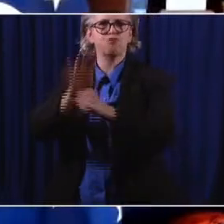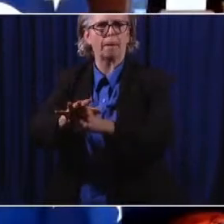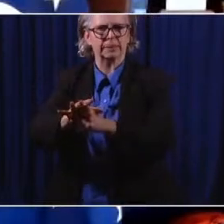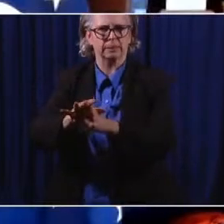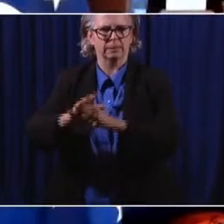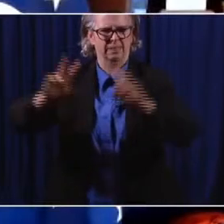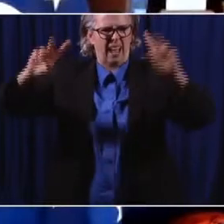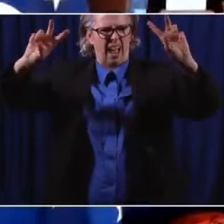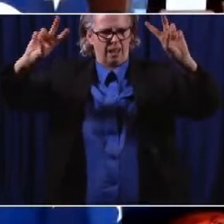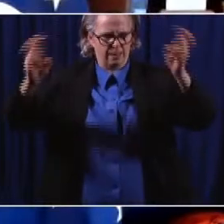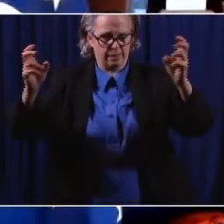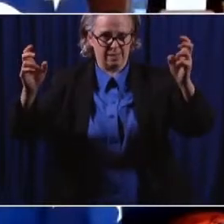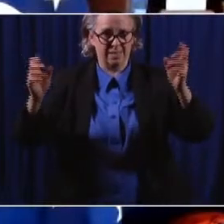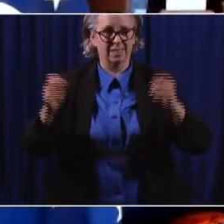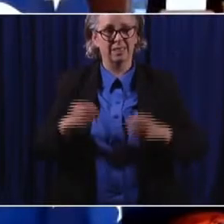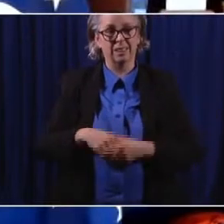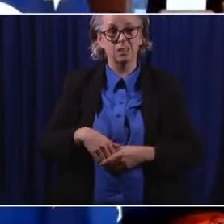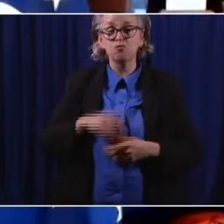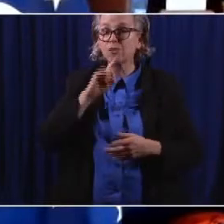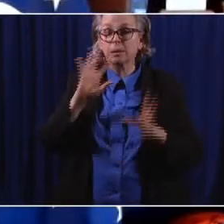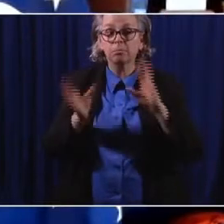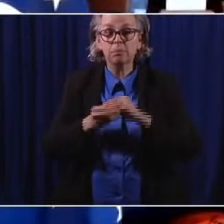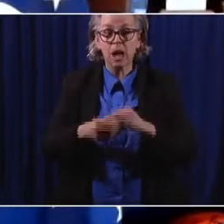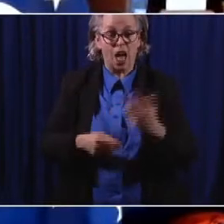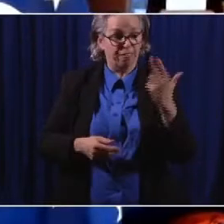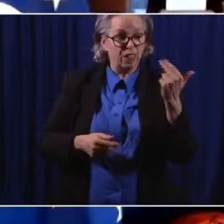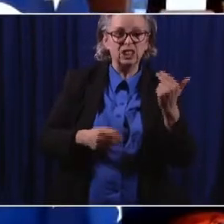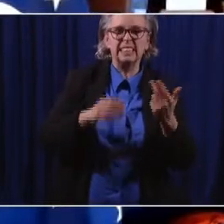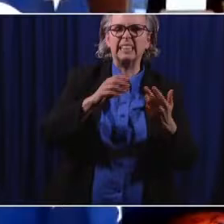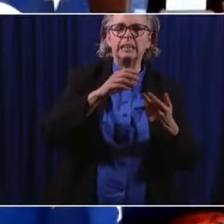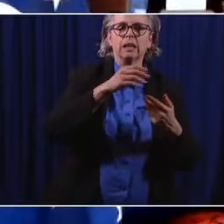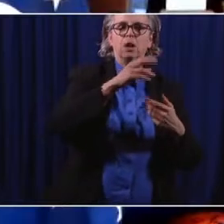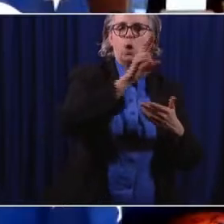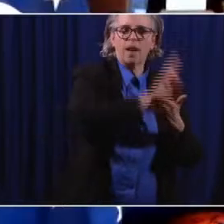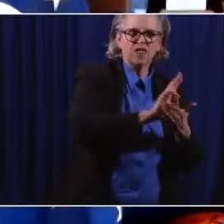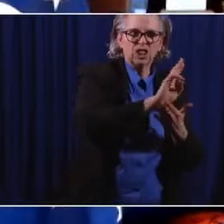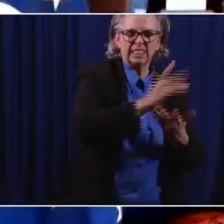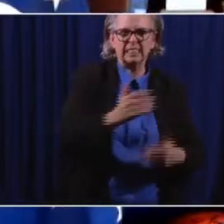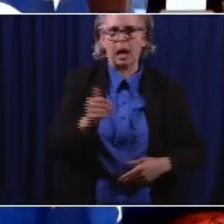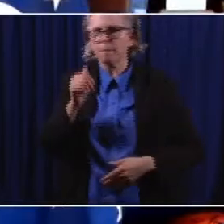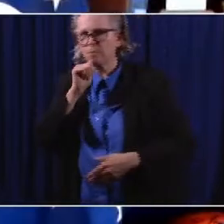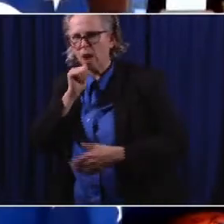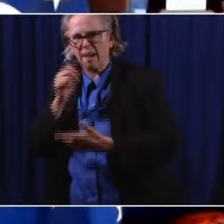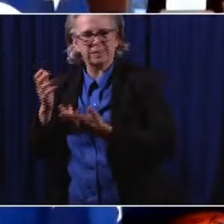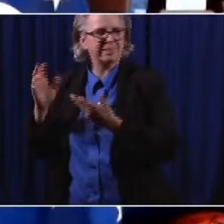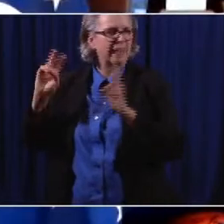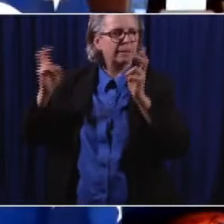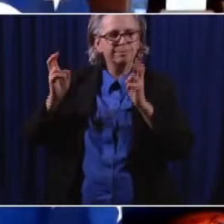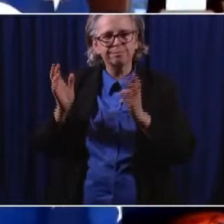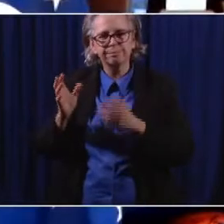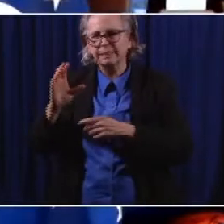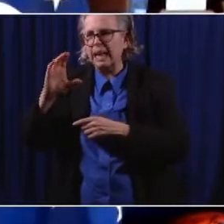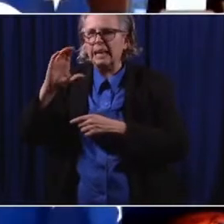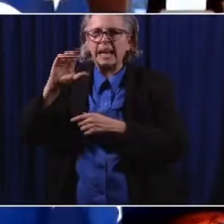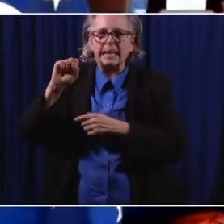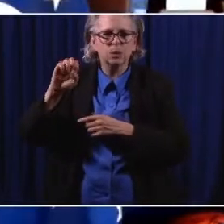14 public universities and 2 privates, Case, Western University, and the University of